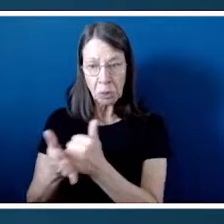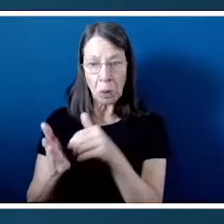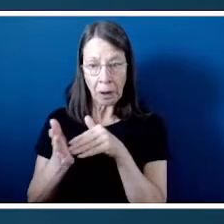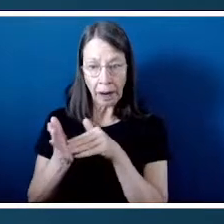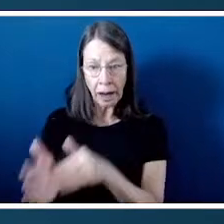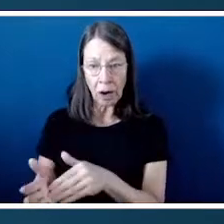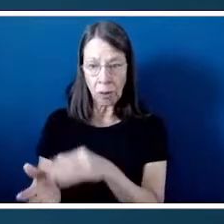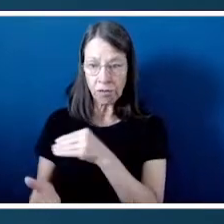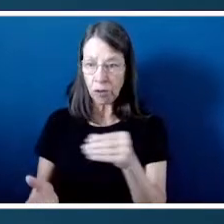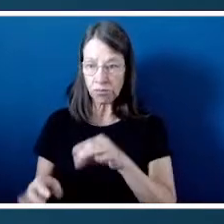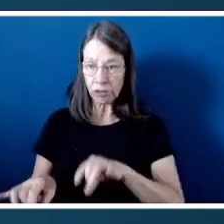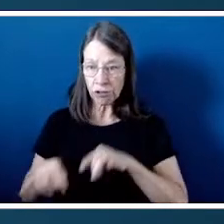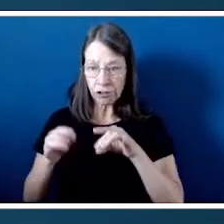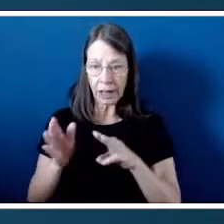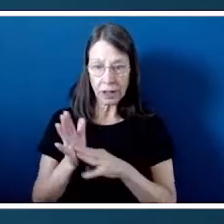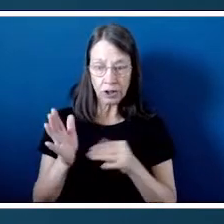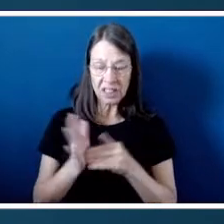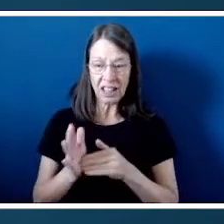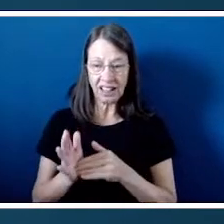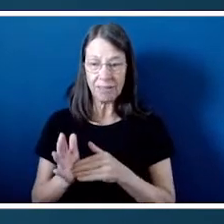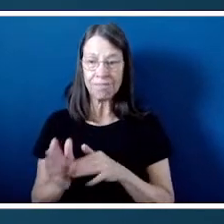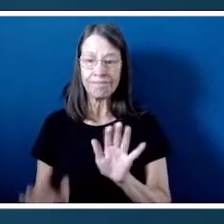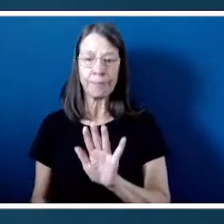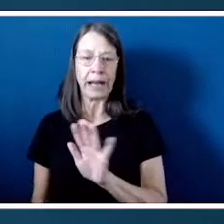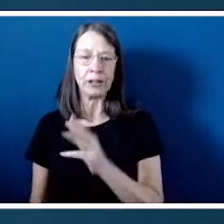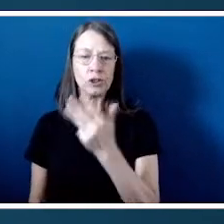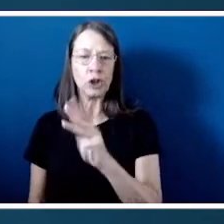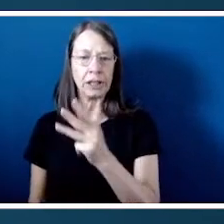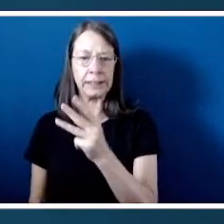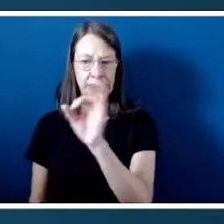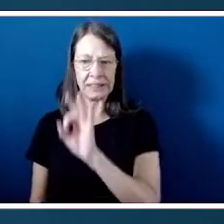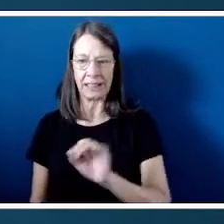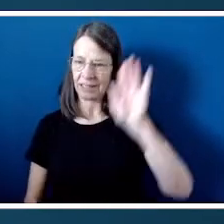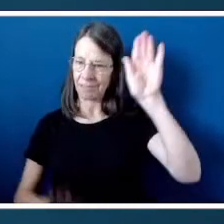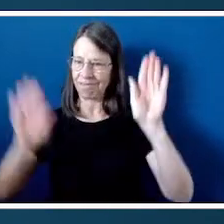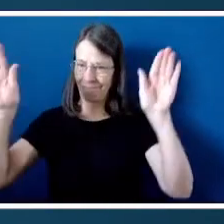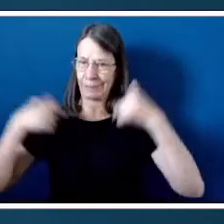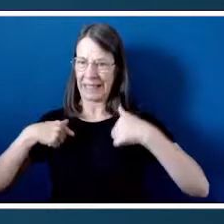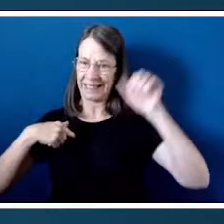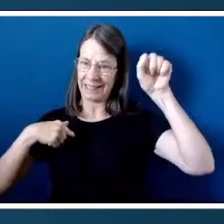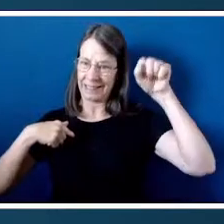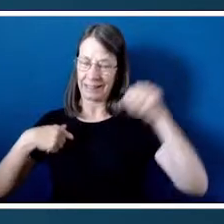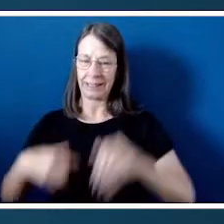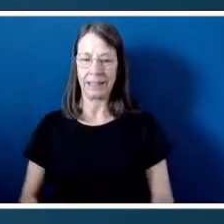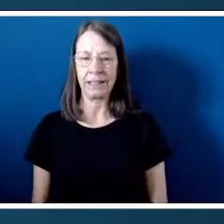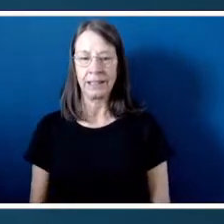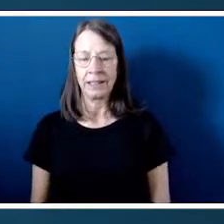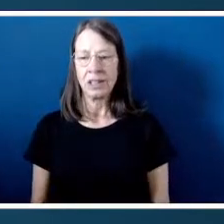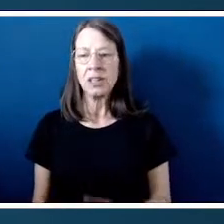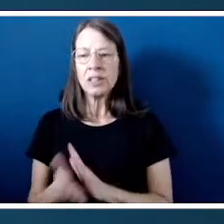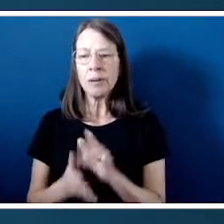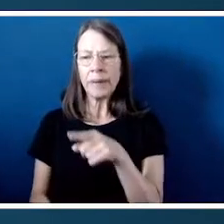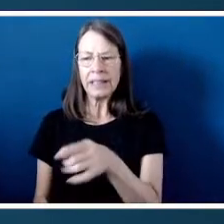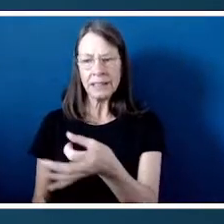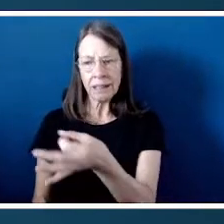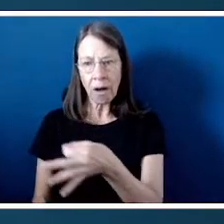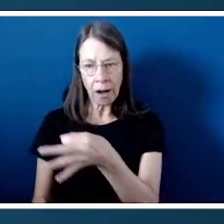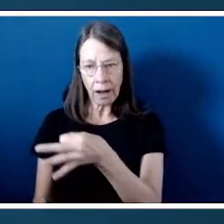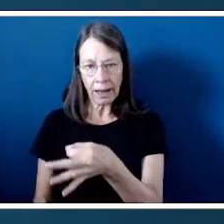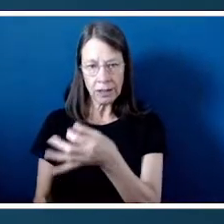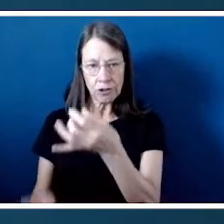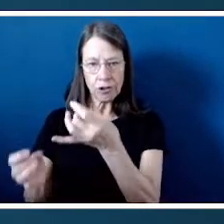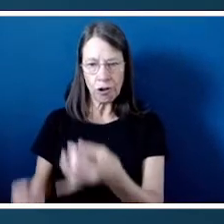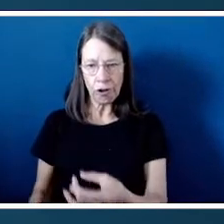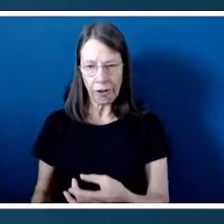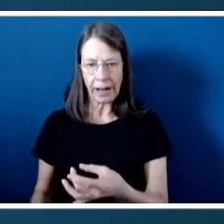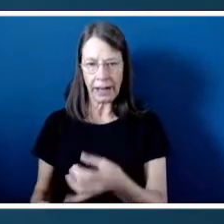up. And so the Pacific Islands would see the